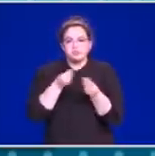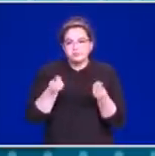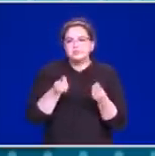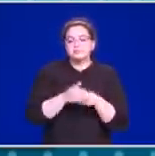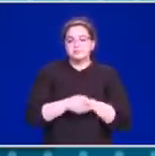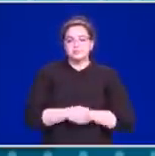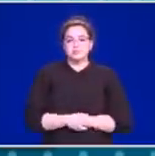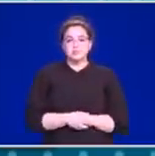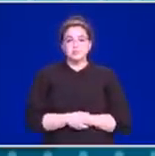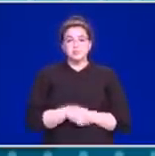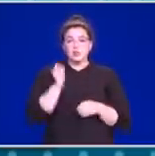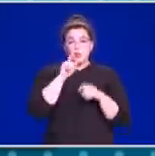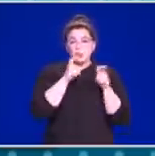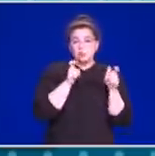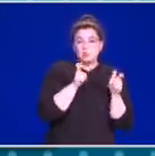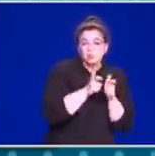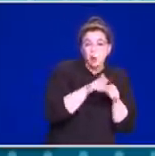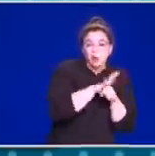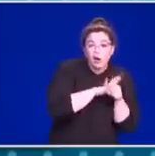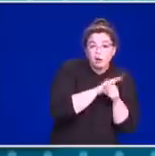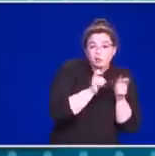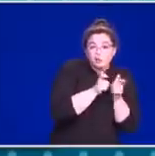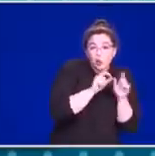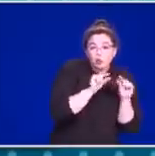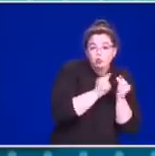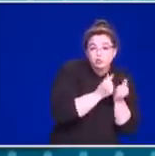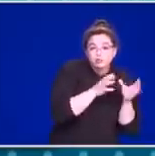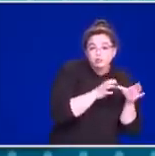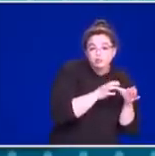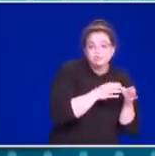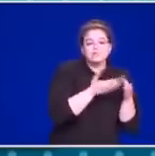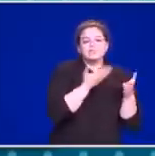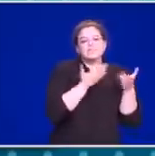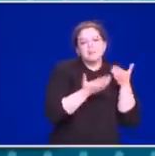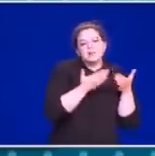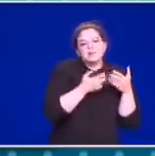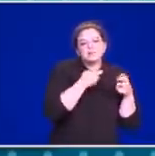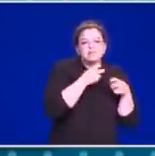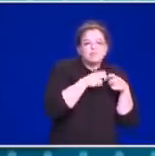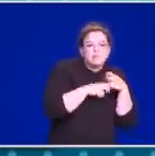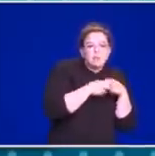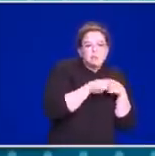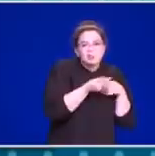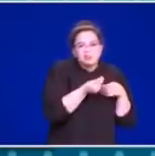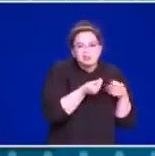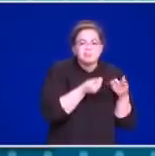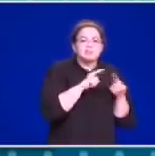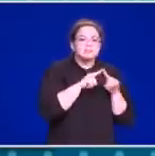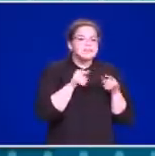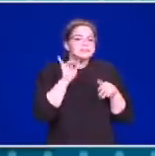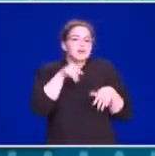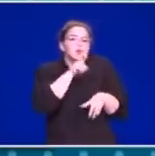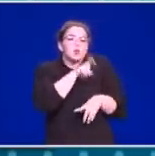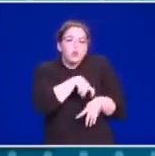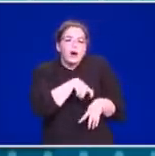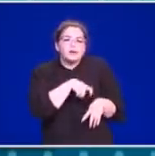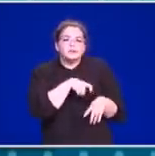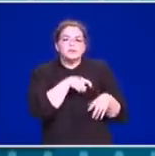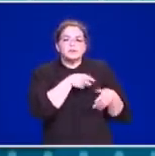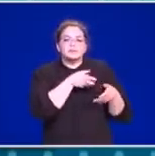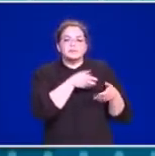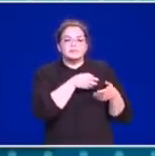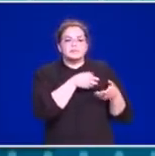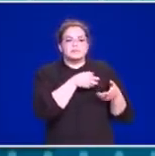data. For very small areas and very small groups, there could be some noise, but that's what's required in order to maintain